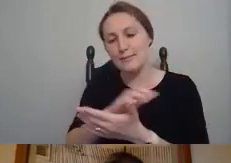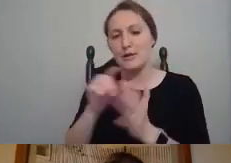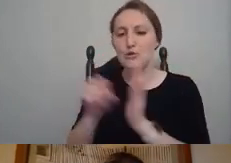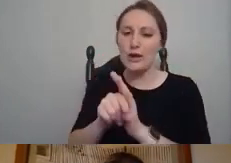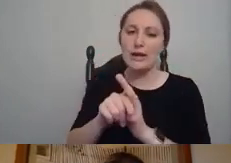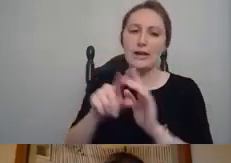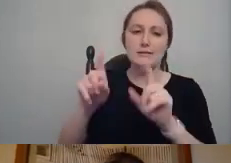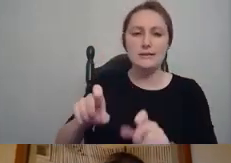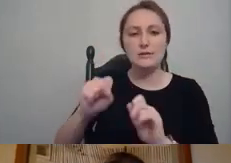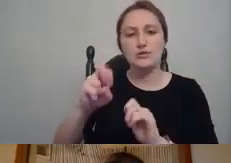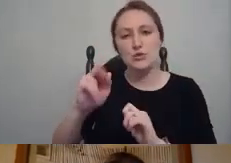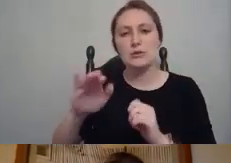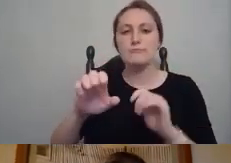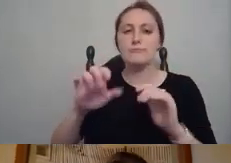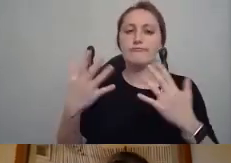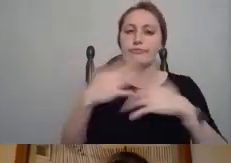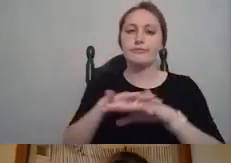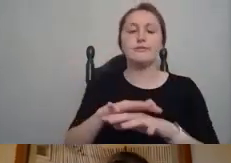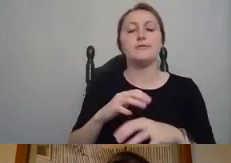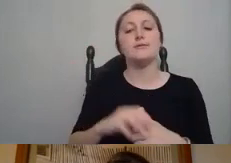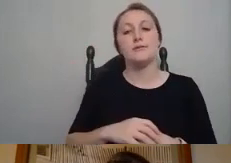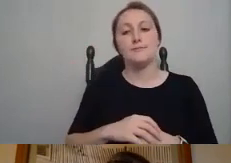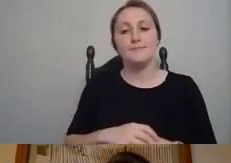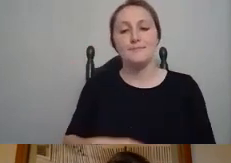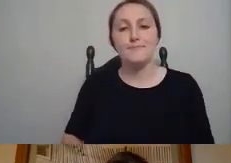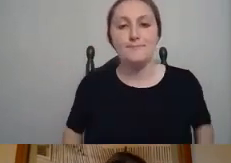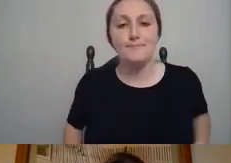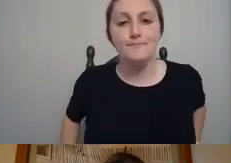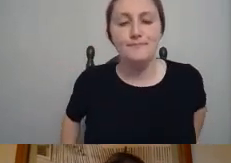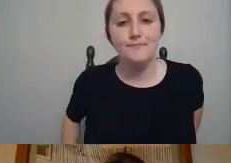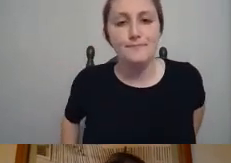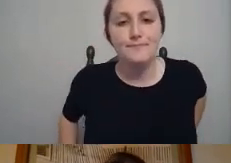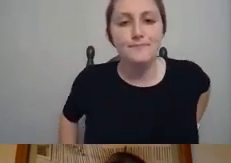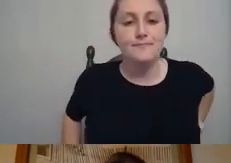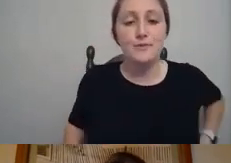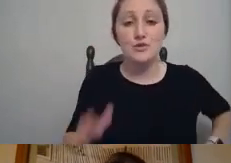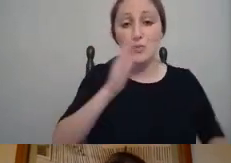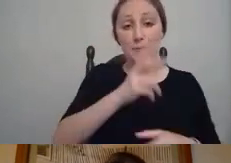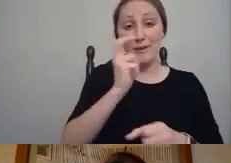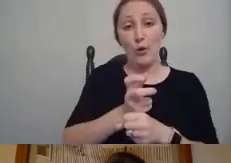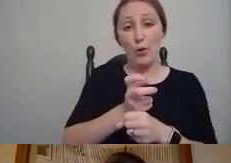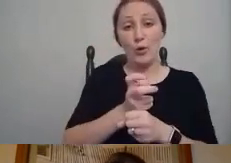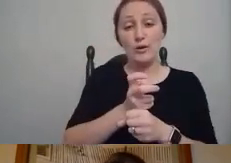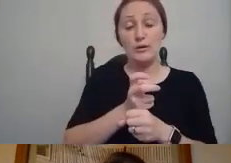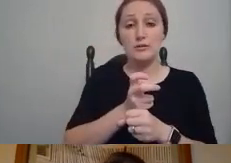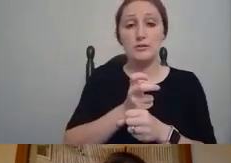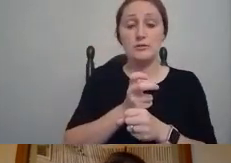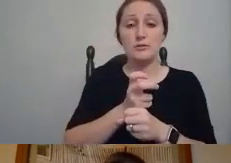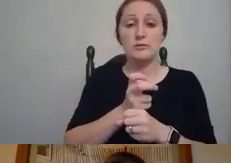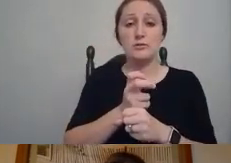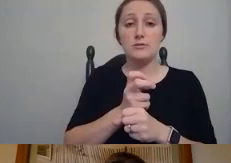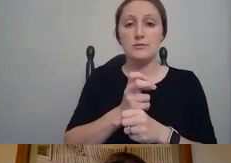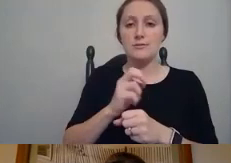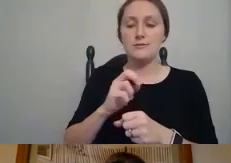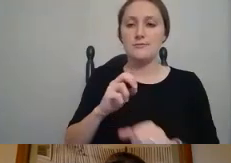sources. So it would be very hard it would be malpractice for us not